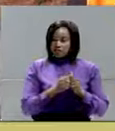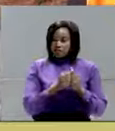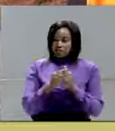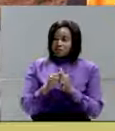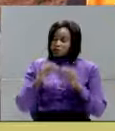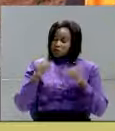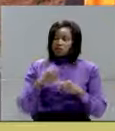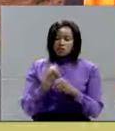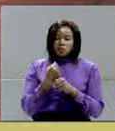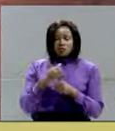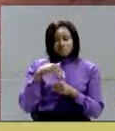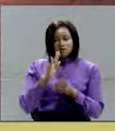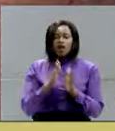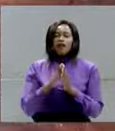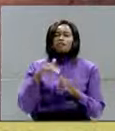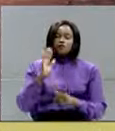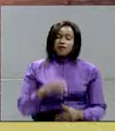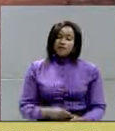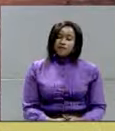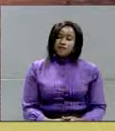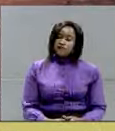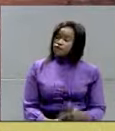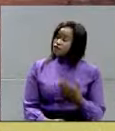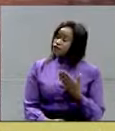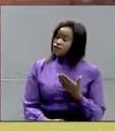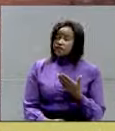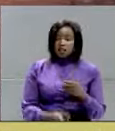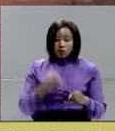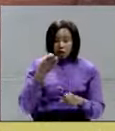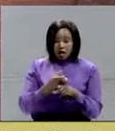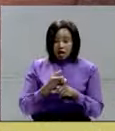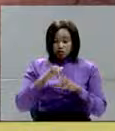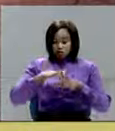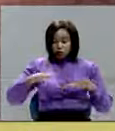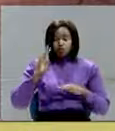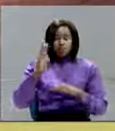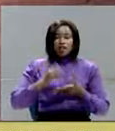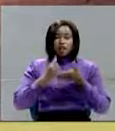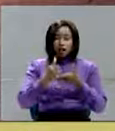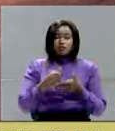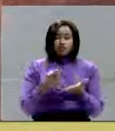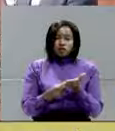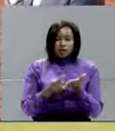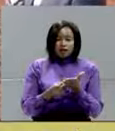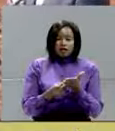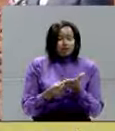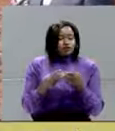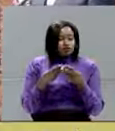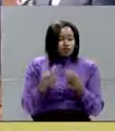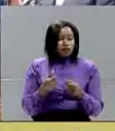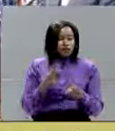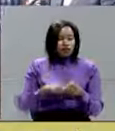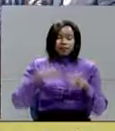we can do more and more. These multi-purpose hardcourts will help Uganda solve its problem during the rainy season and take care of